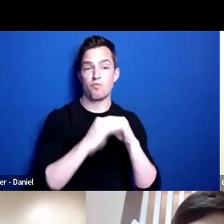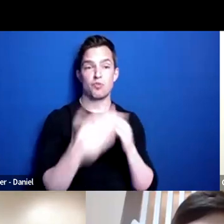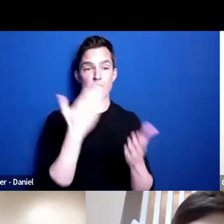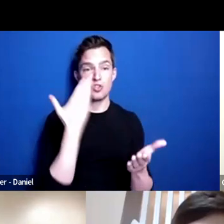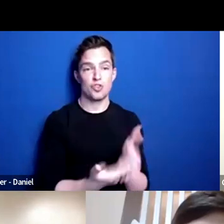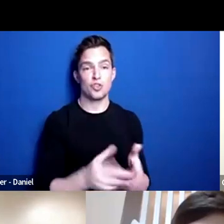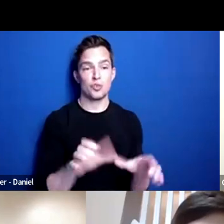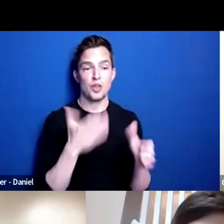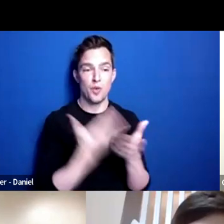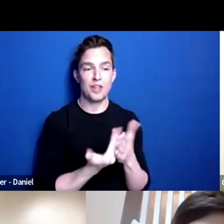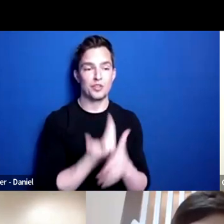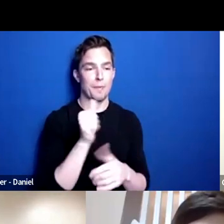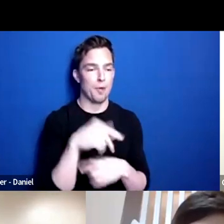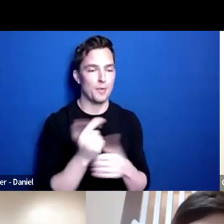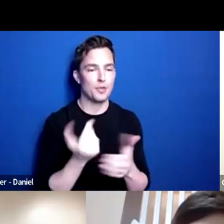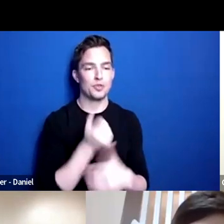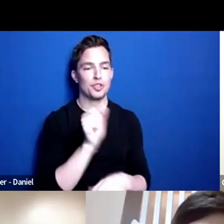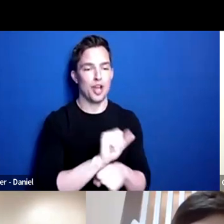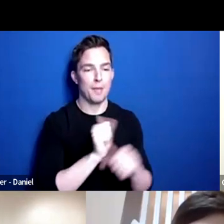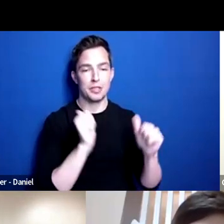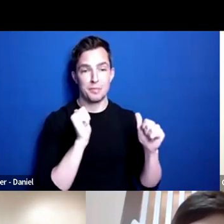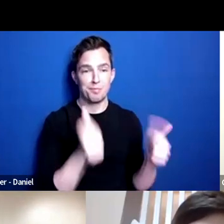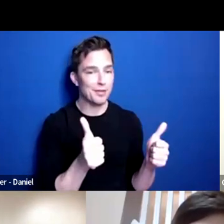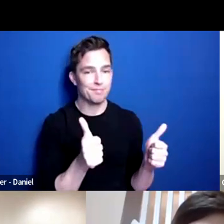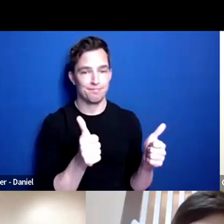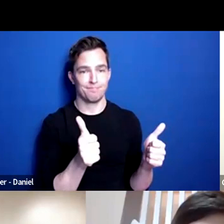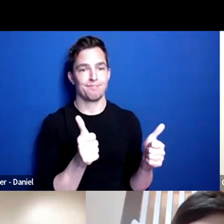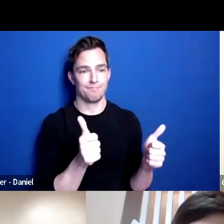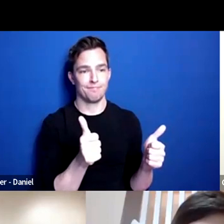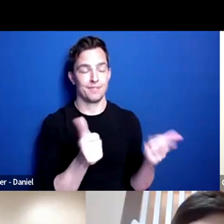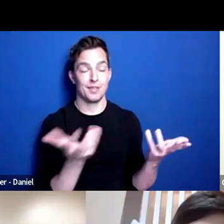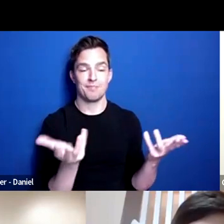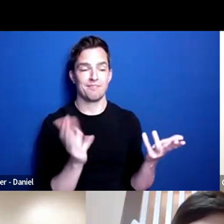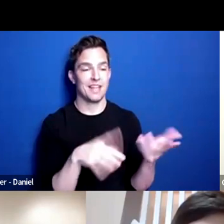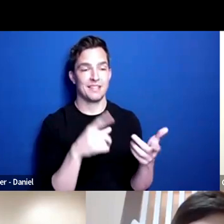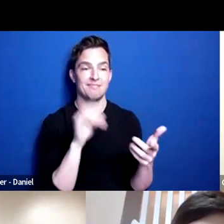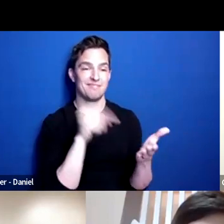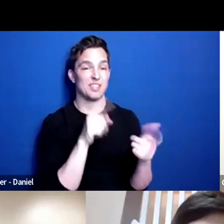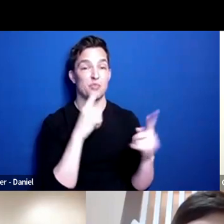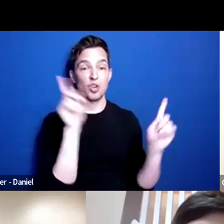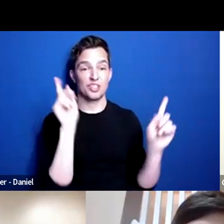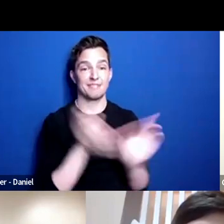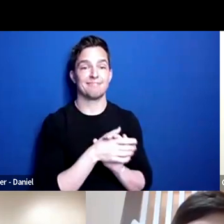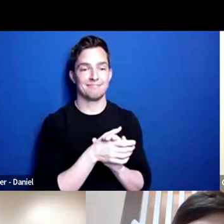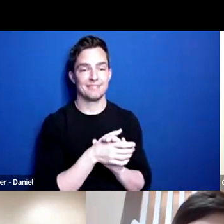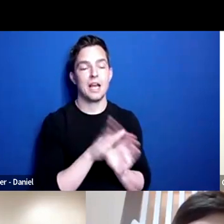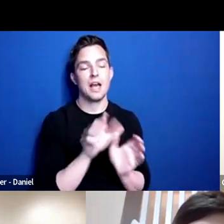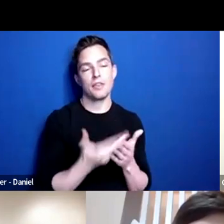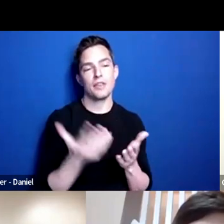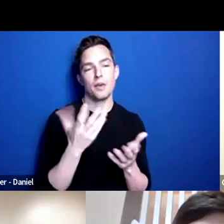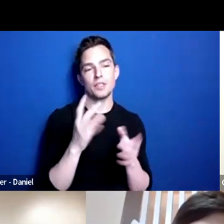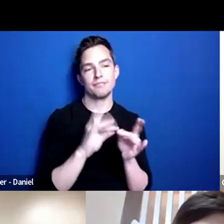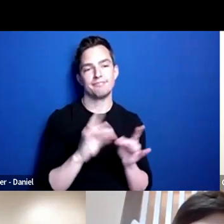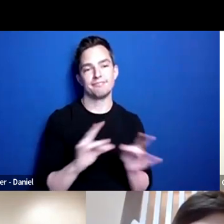well in their new apartment at their new job. So it's awesome, it works. And then the other thing I wanted to say is